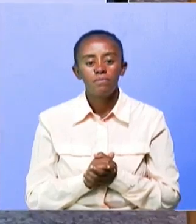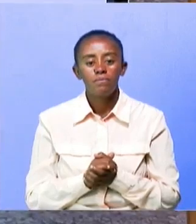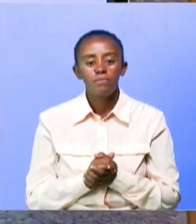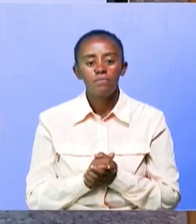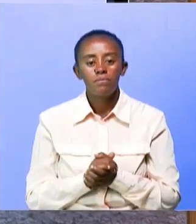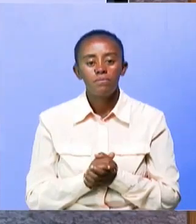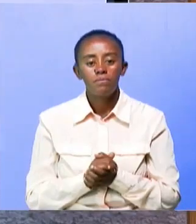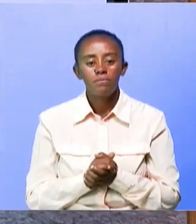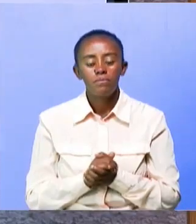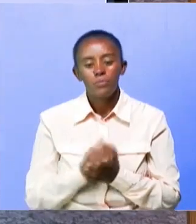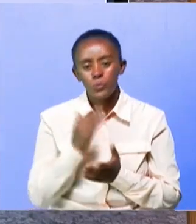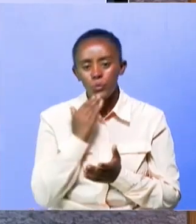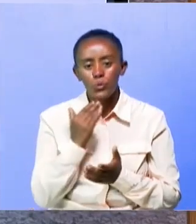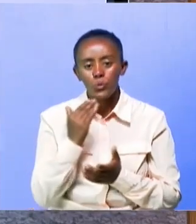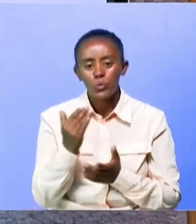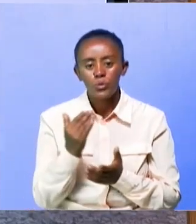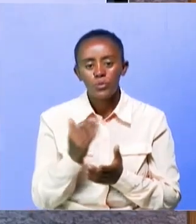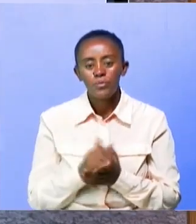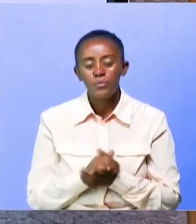It's good.